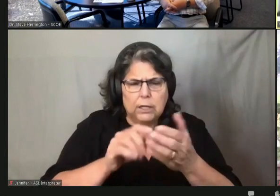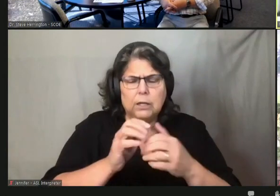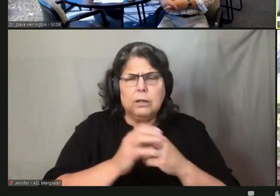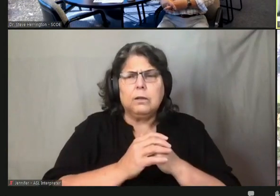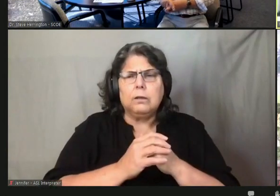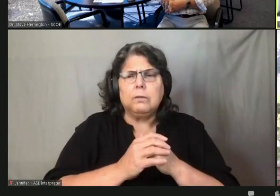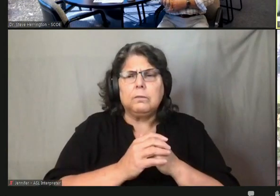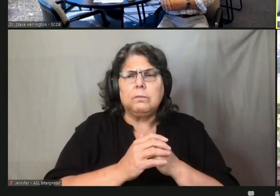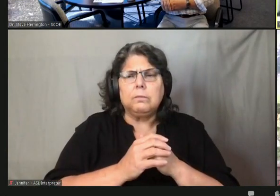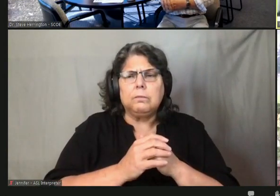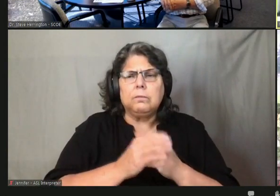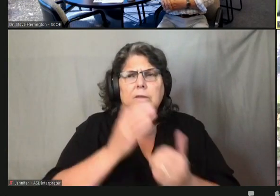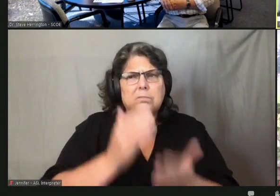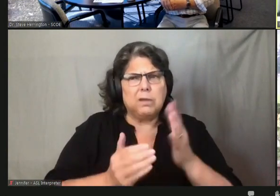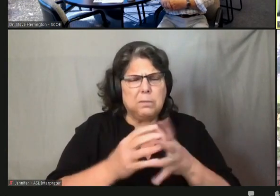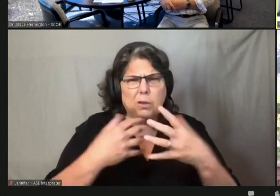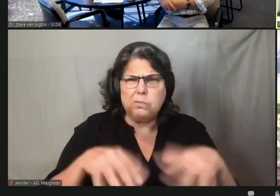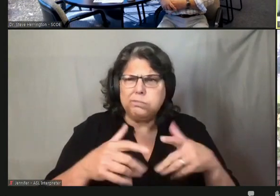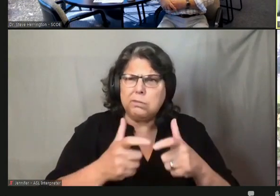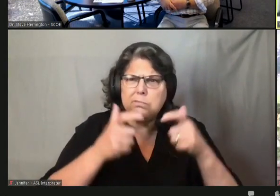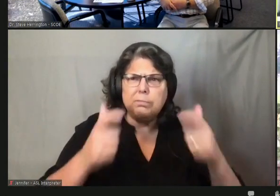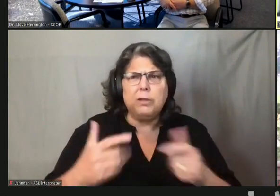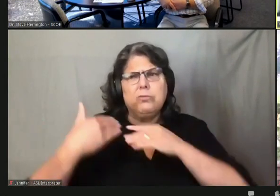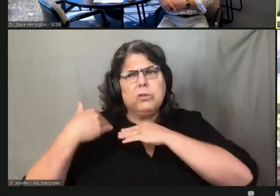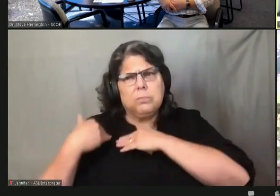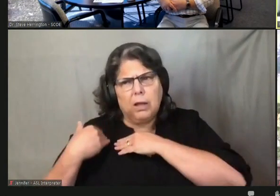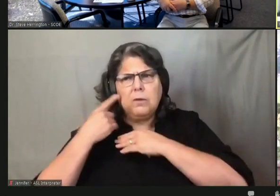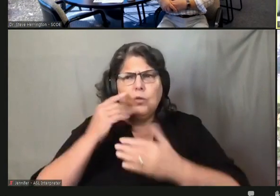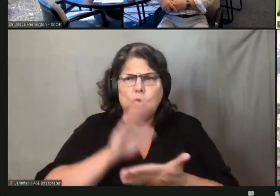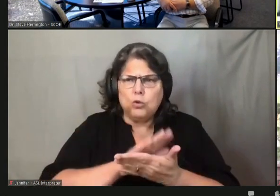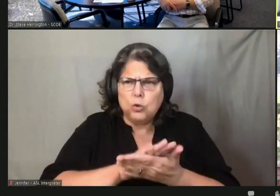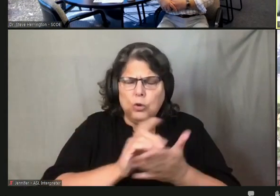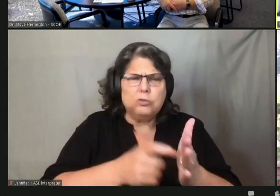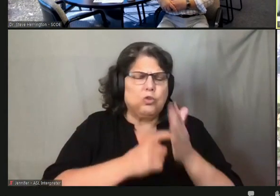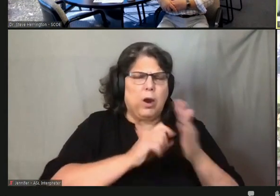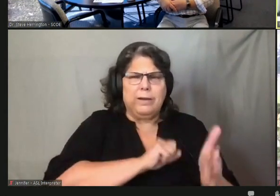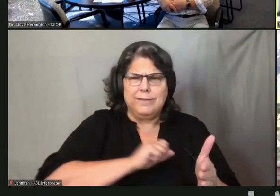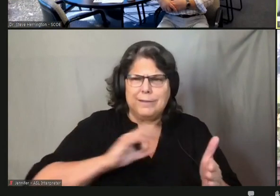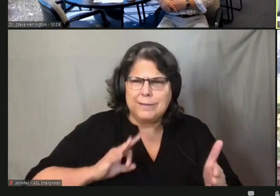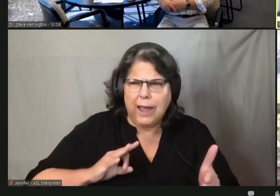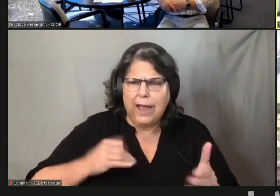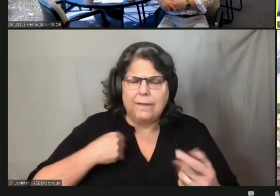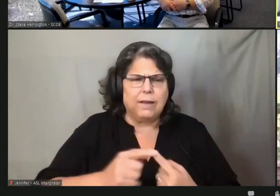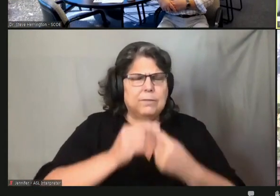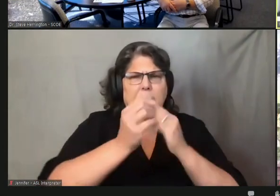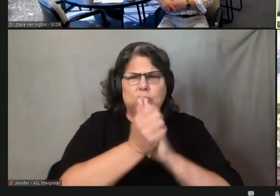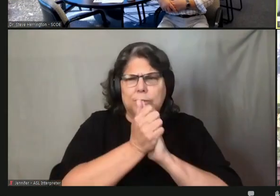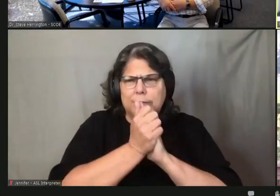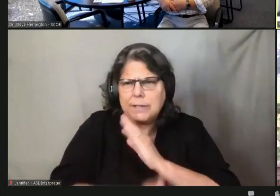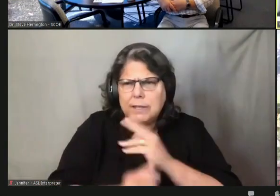might be a burden on schools because it requires staffing, skill set, and the budget to do that.